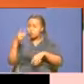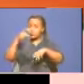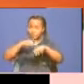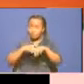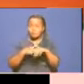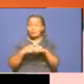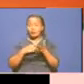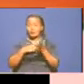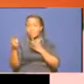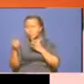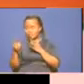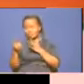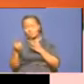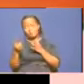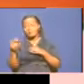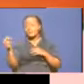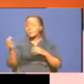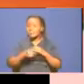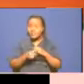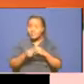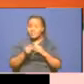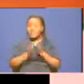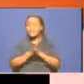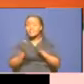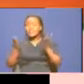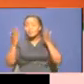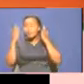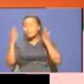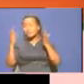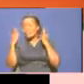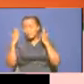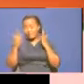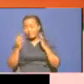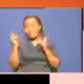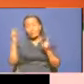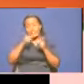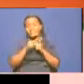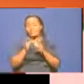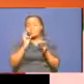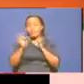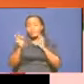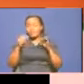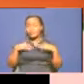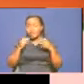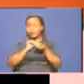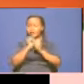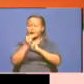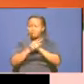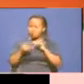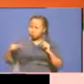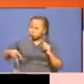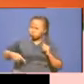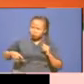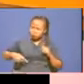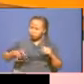mm-hmm. for the rest of your life. Wow. Unless you get transplanted. Okay, so we're coming to the close of this interview.